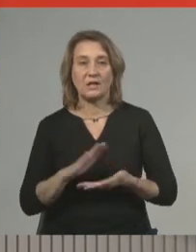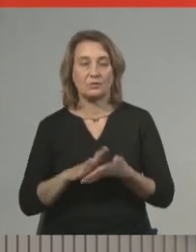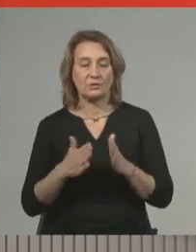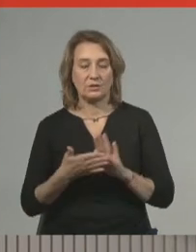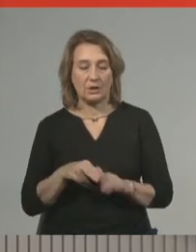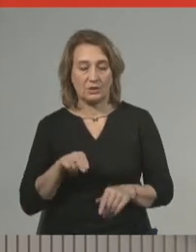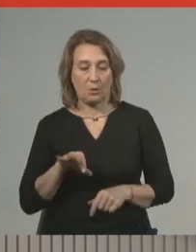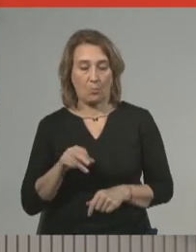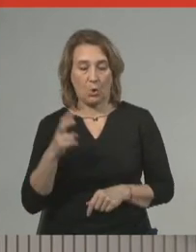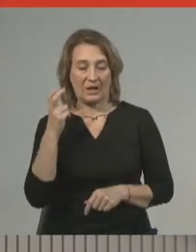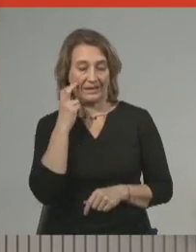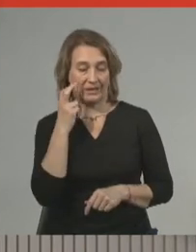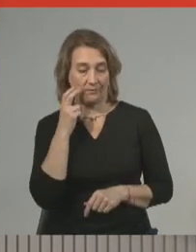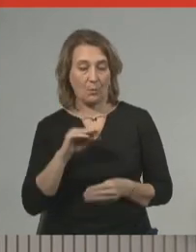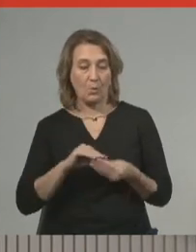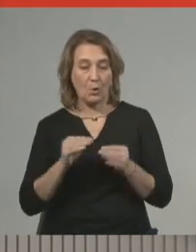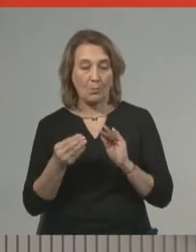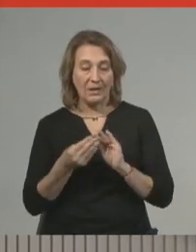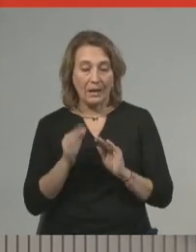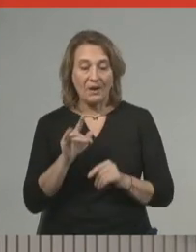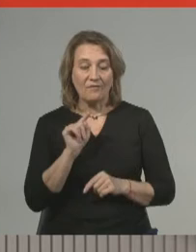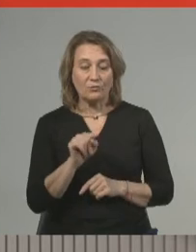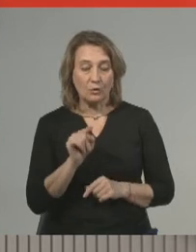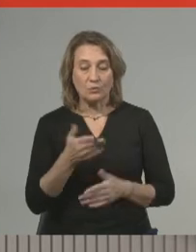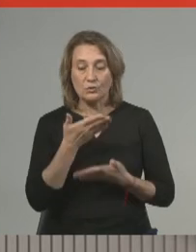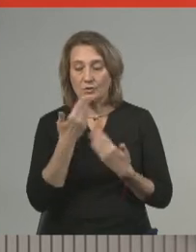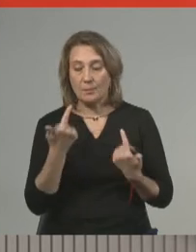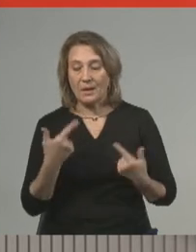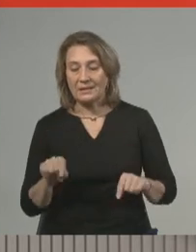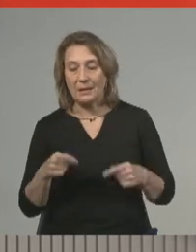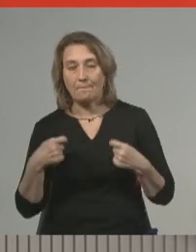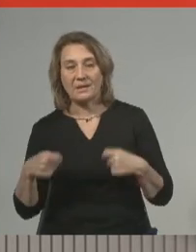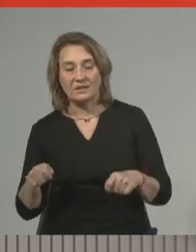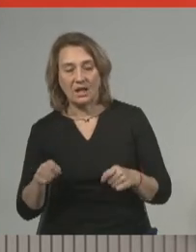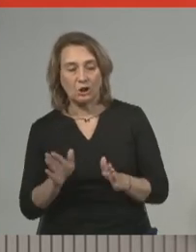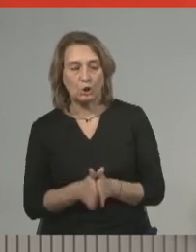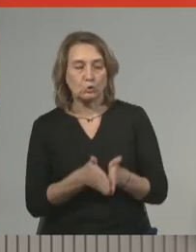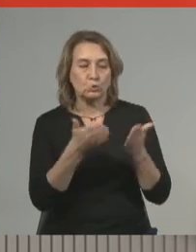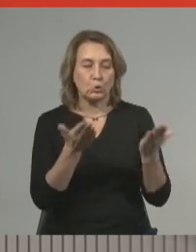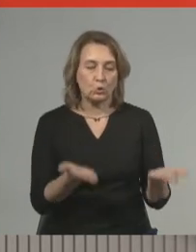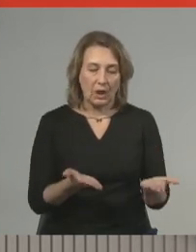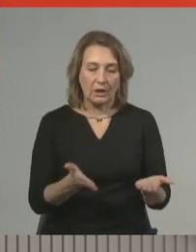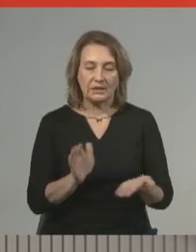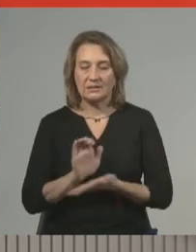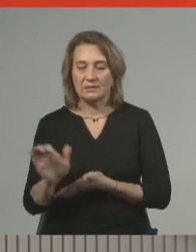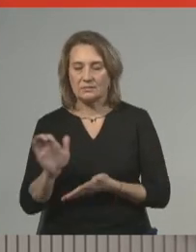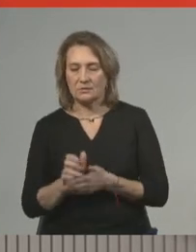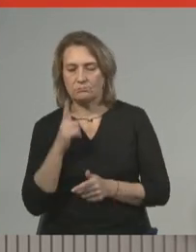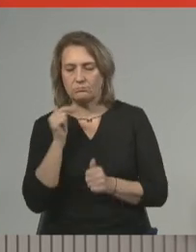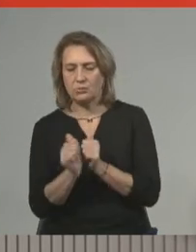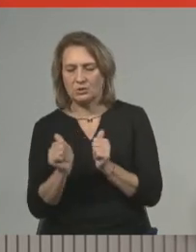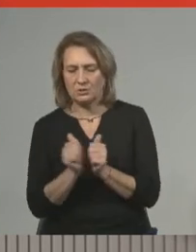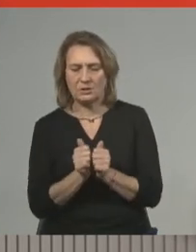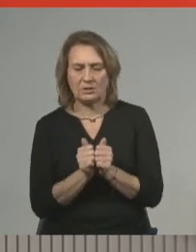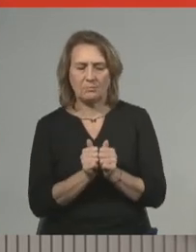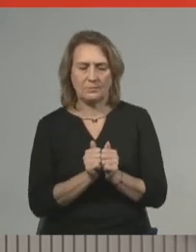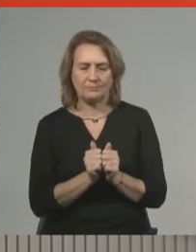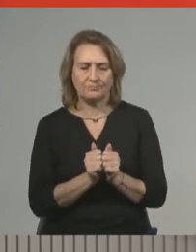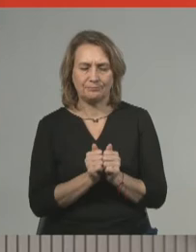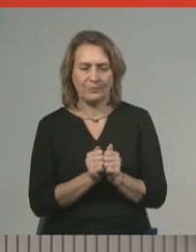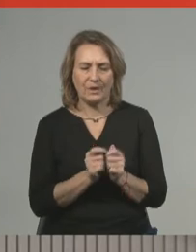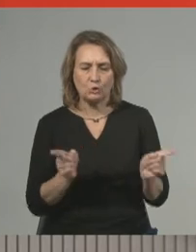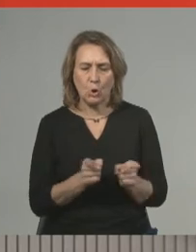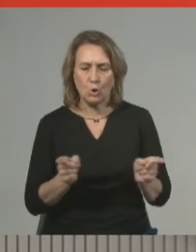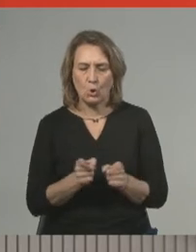if we take a look association in kiev there are there are no point of sales to sell this newspaper or magazine because